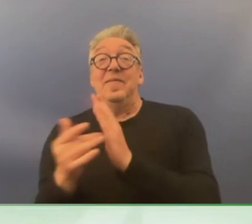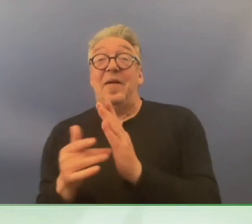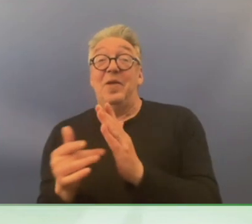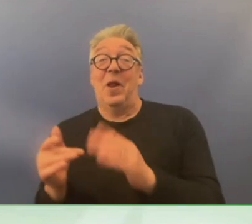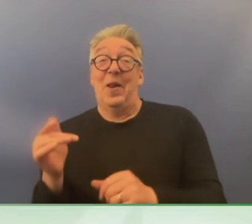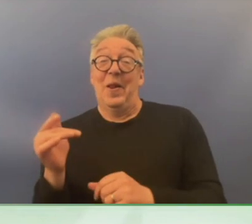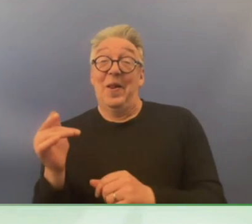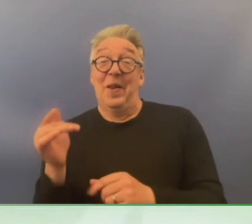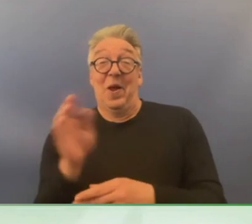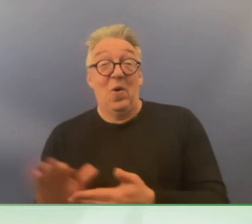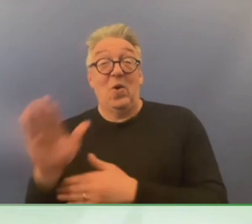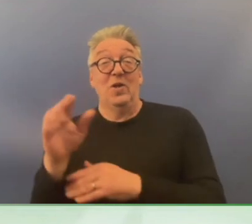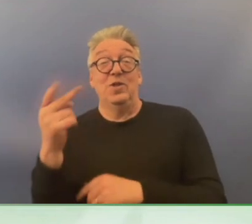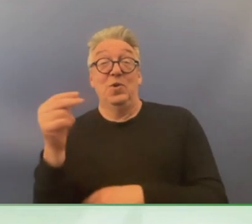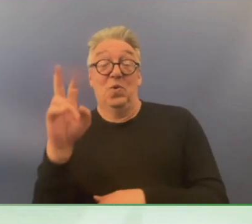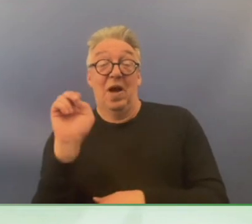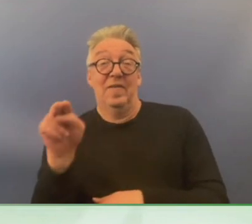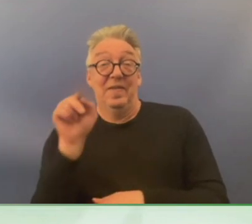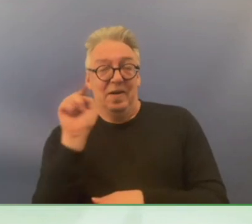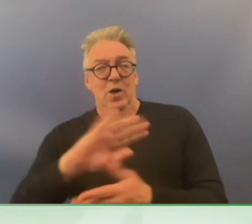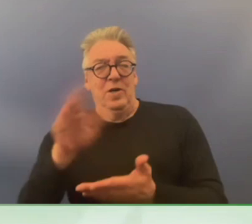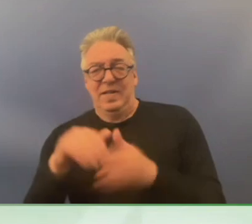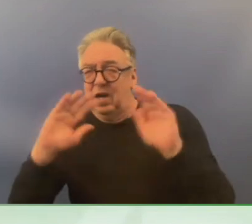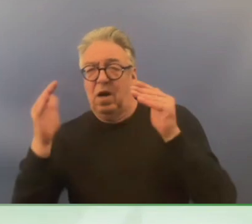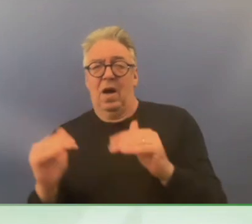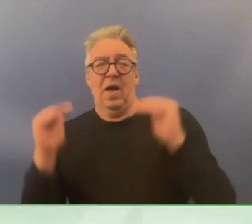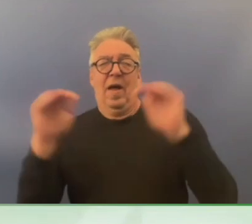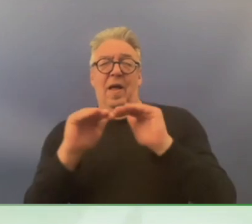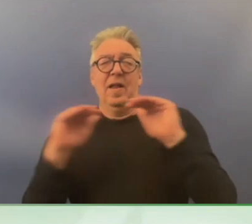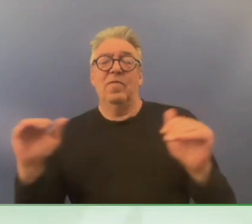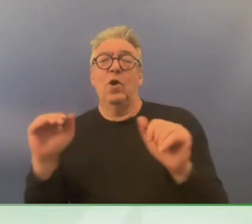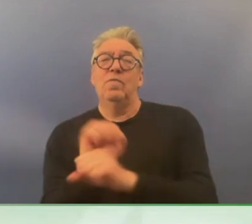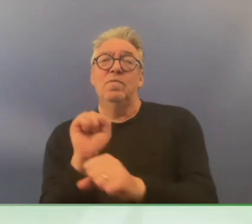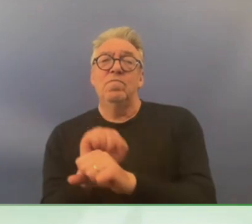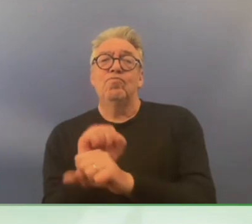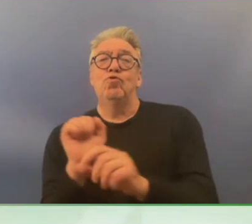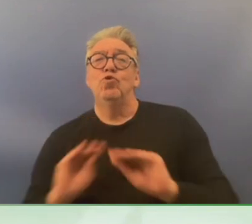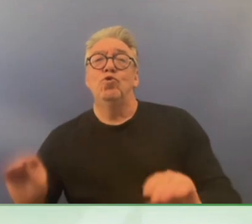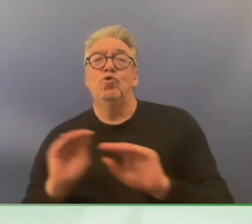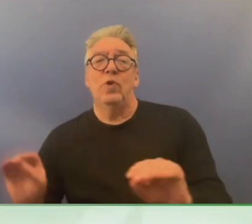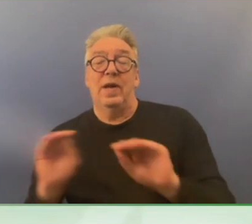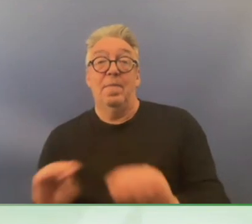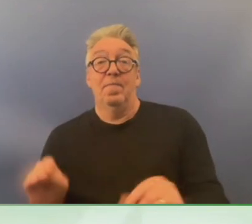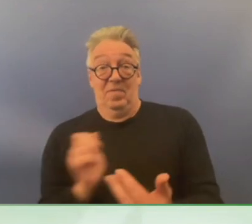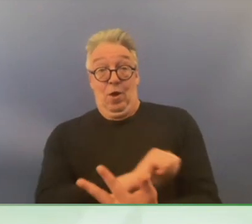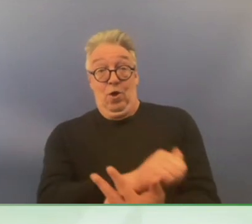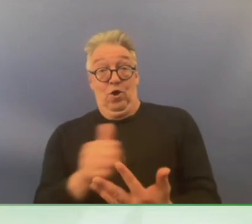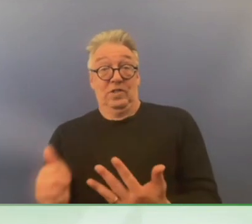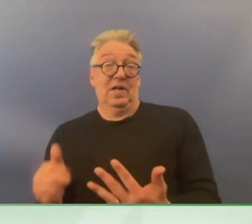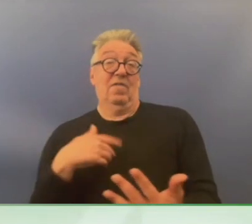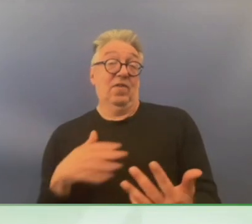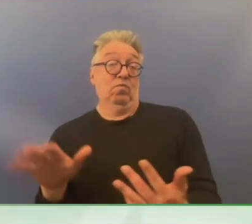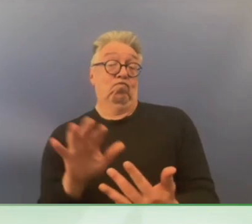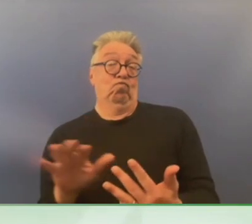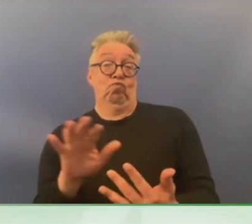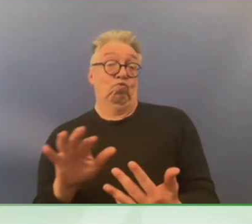The center focuses on high-quality vocational education and training. Each of them we will have some time to present